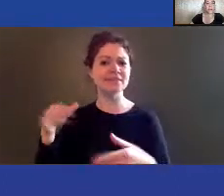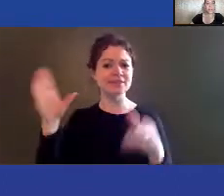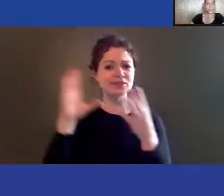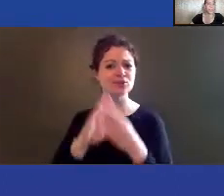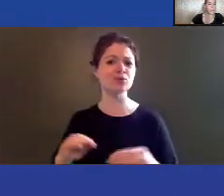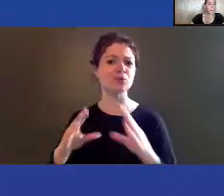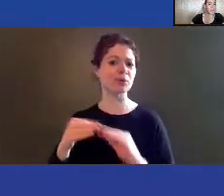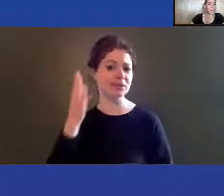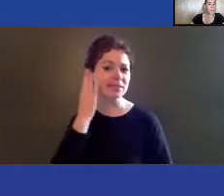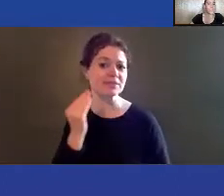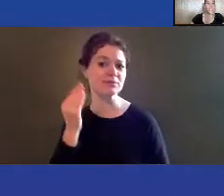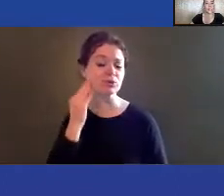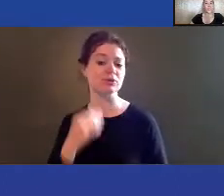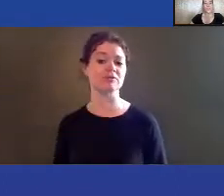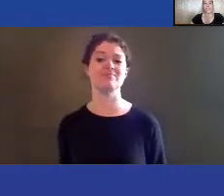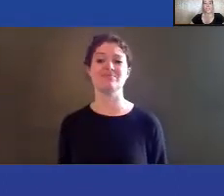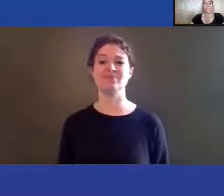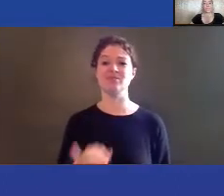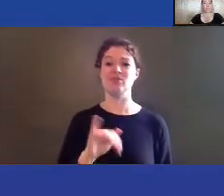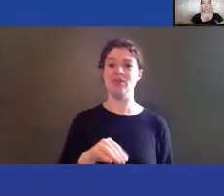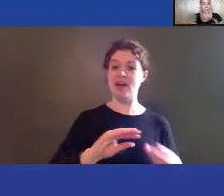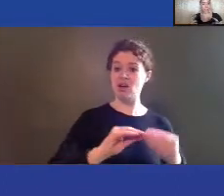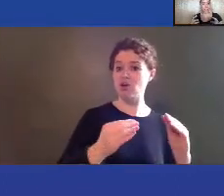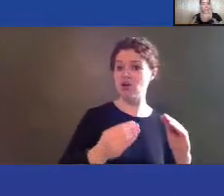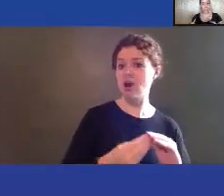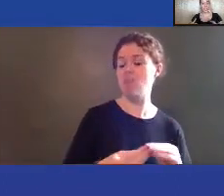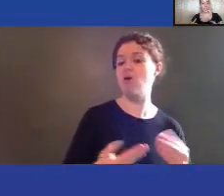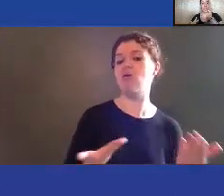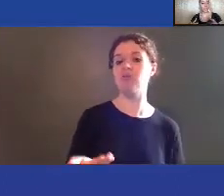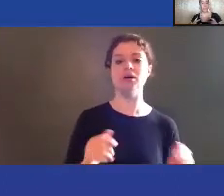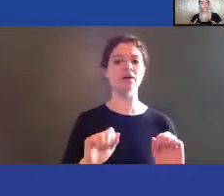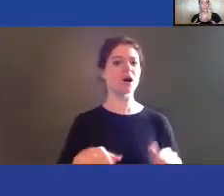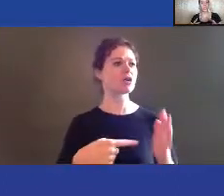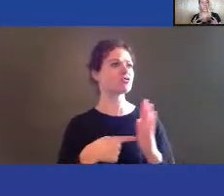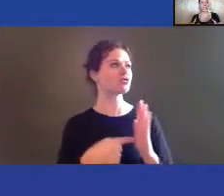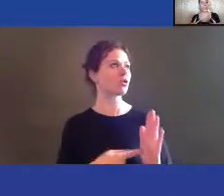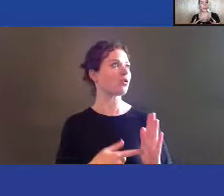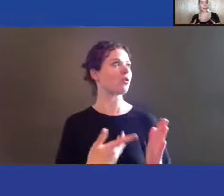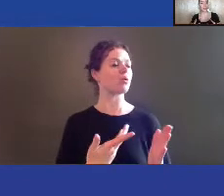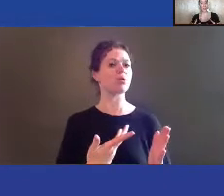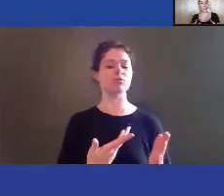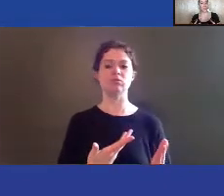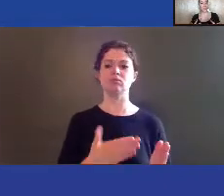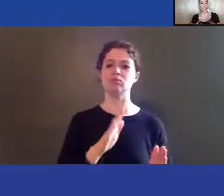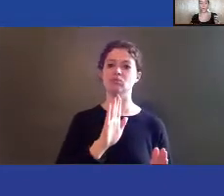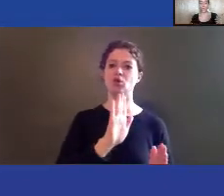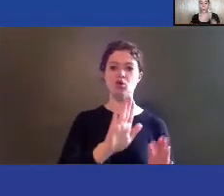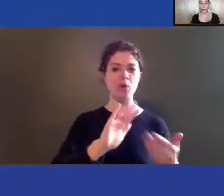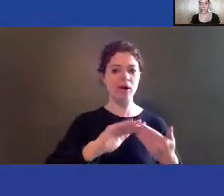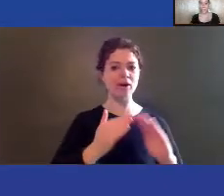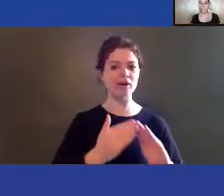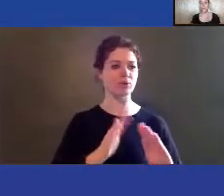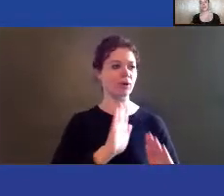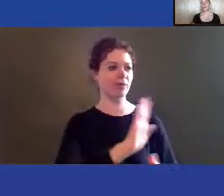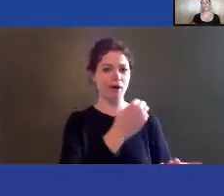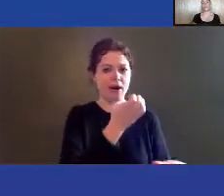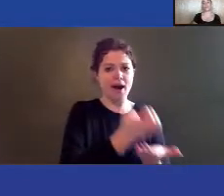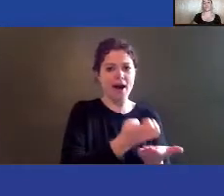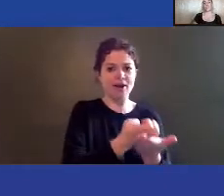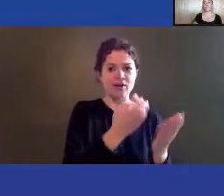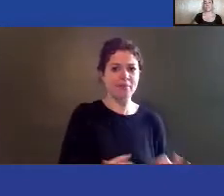quantitative economic impact data to demonstrate the concrete value of your community's economic contributions or